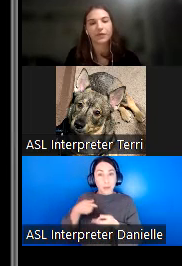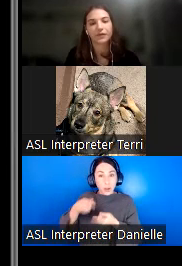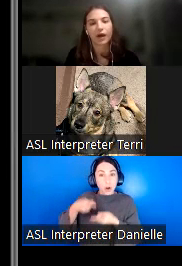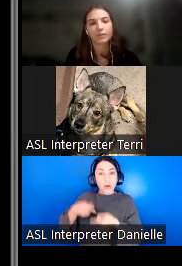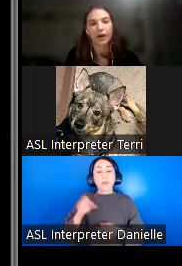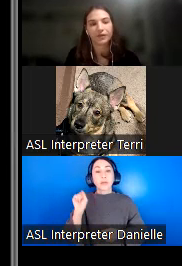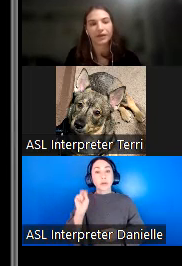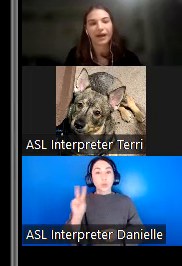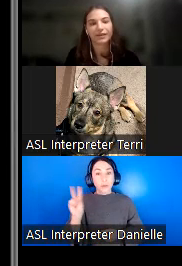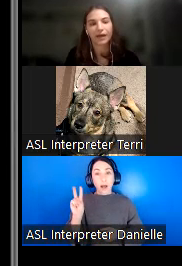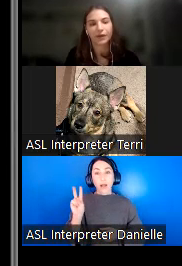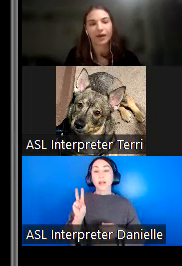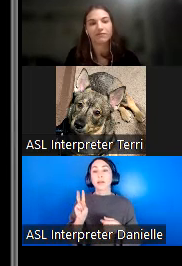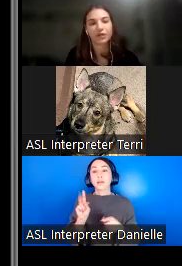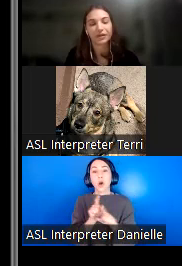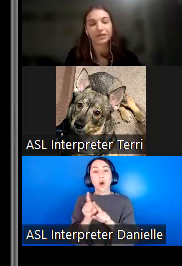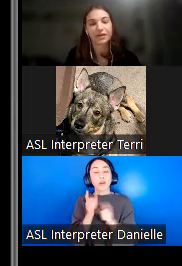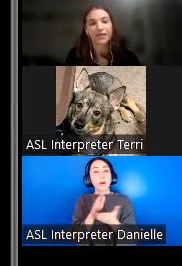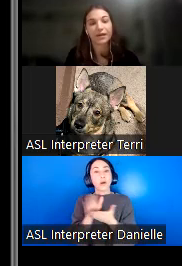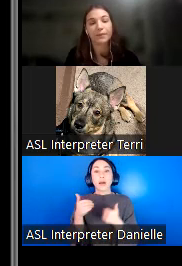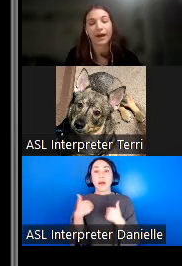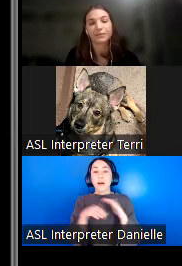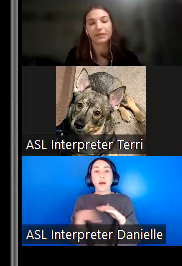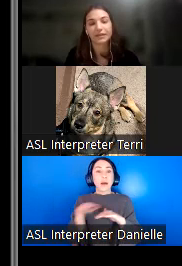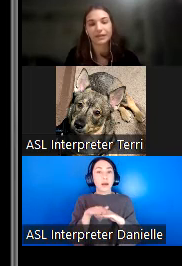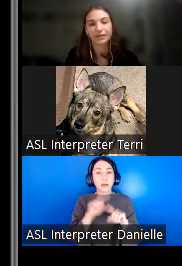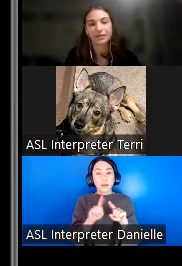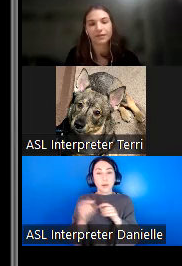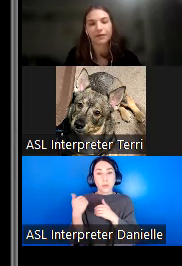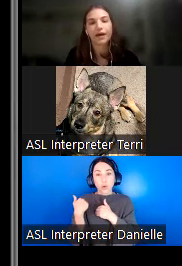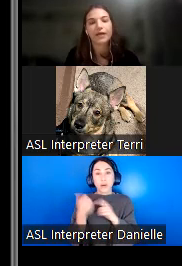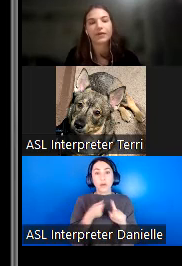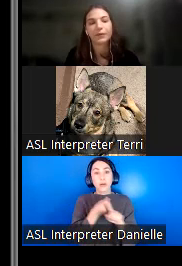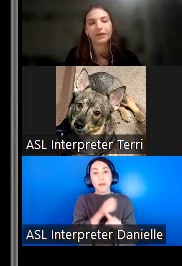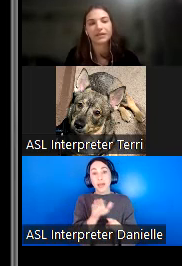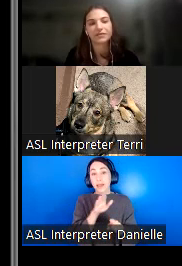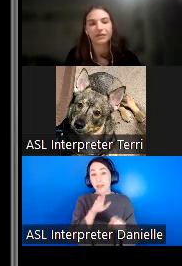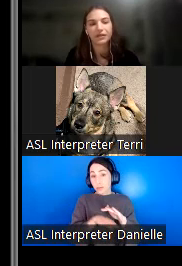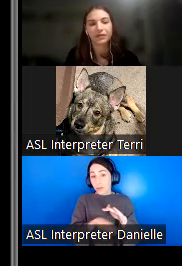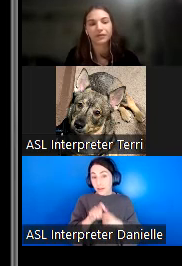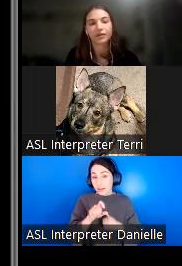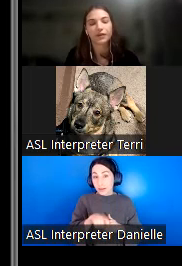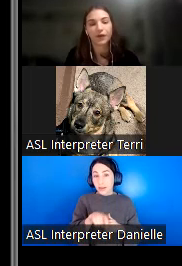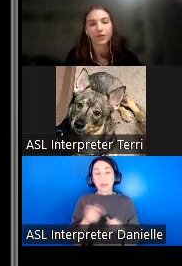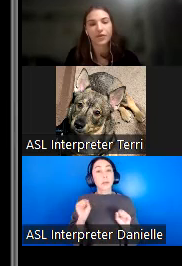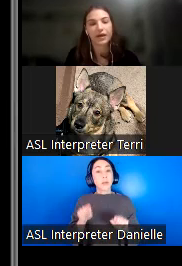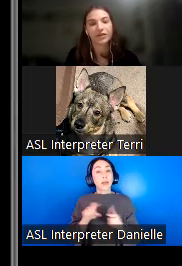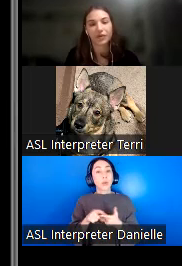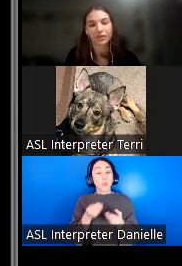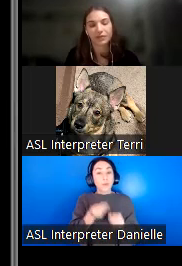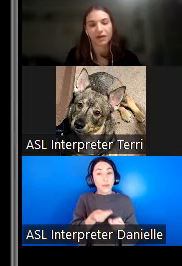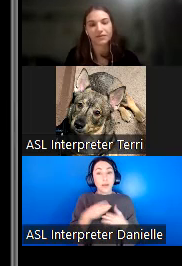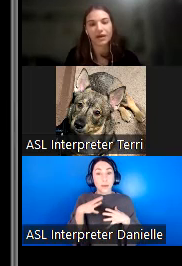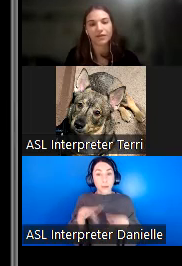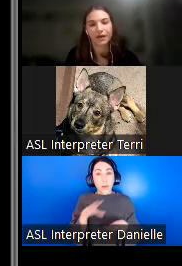are dealing with the compounding and layering of burdens that impact basic needs, their ability to feed, clothe,